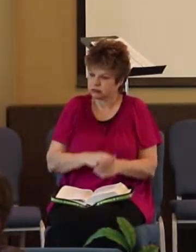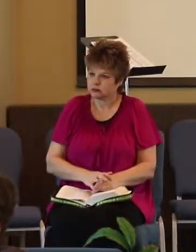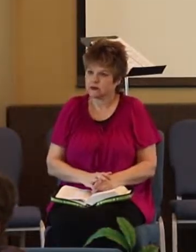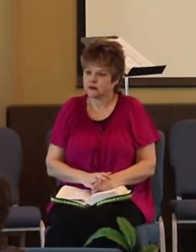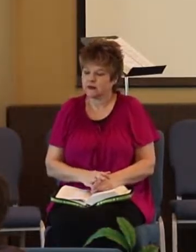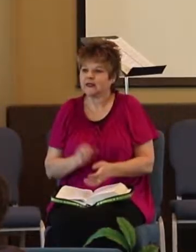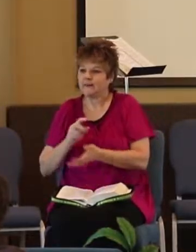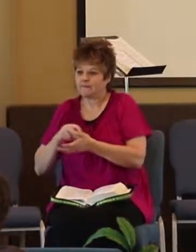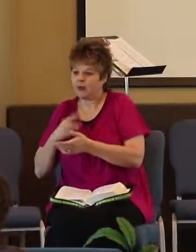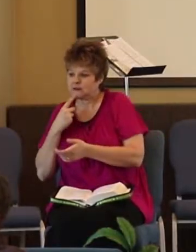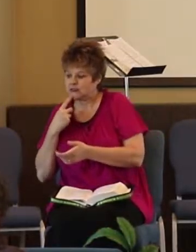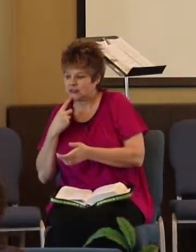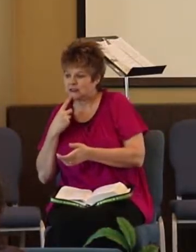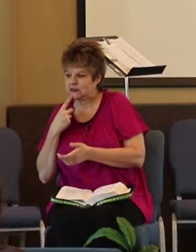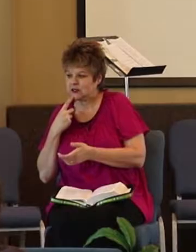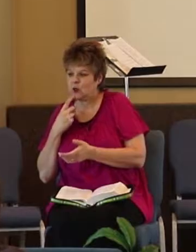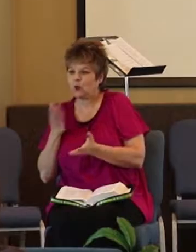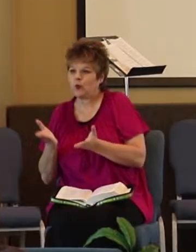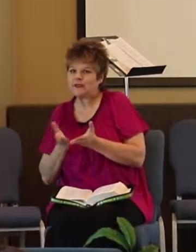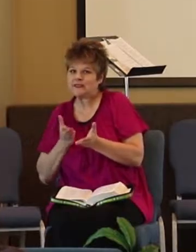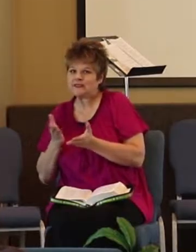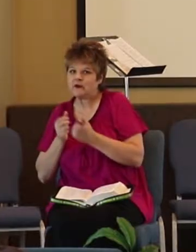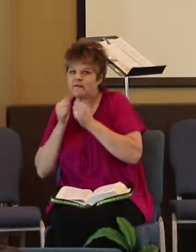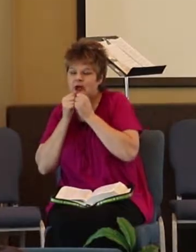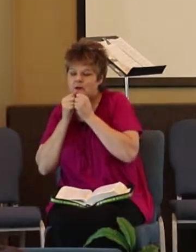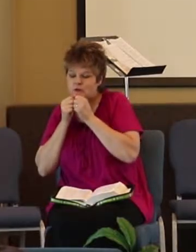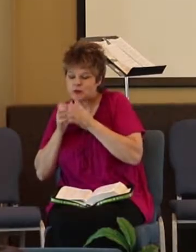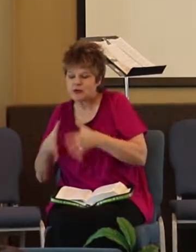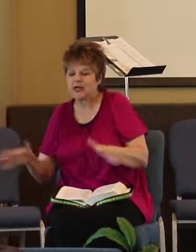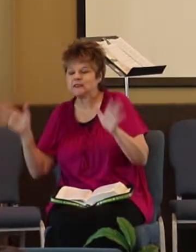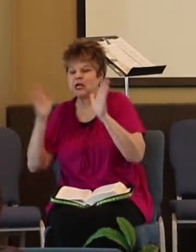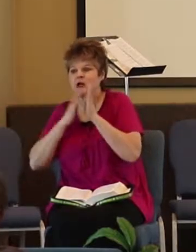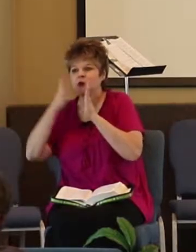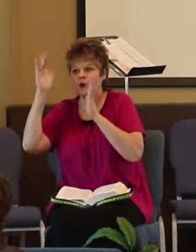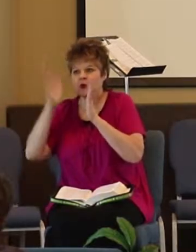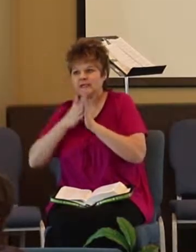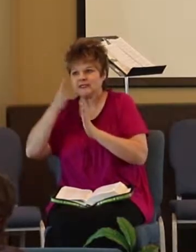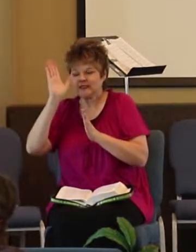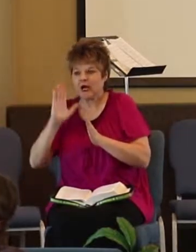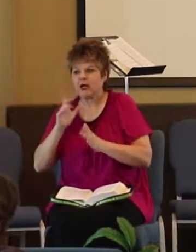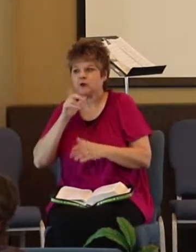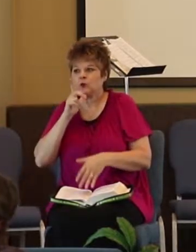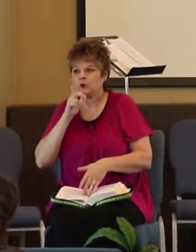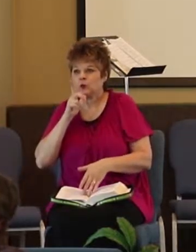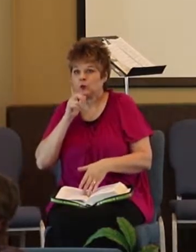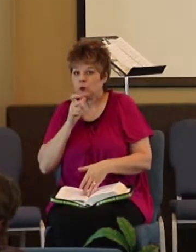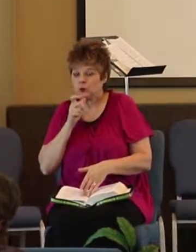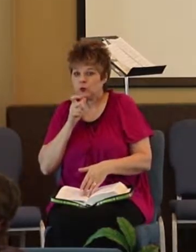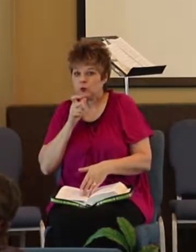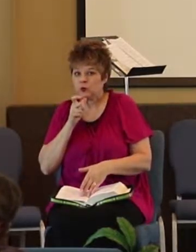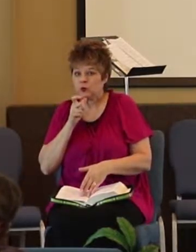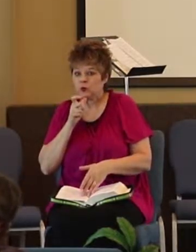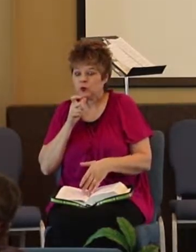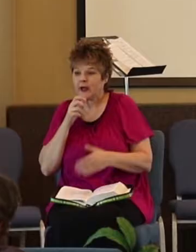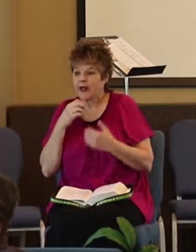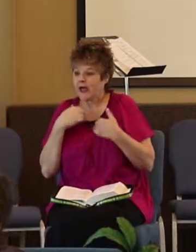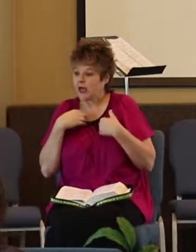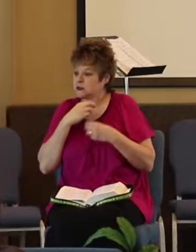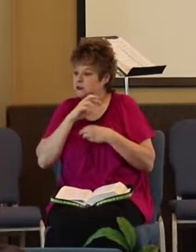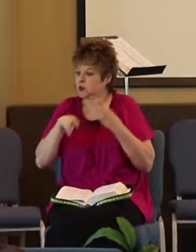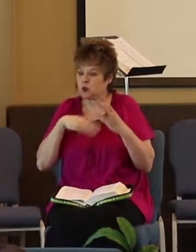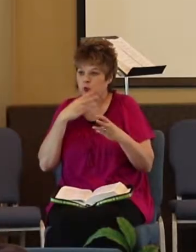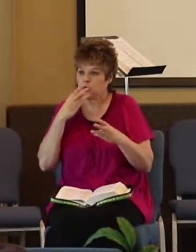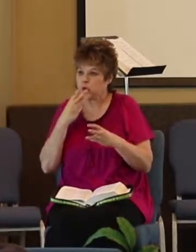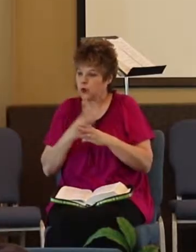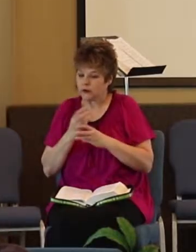Paul says in Ephesians that we serve a blessed, glorious God who's got the whole world, all